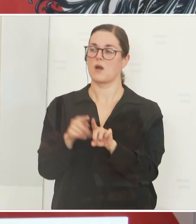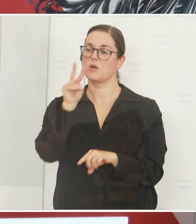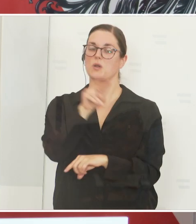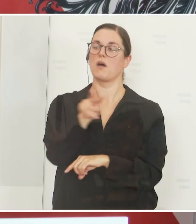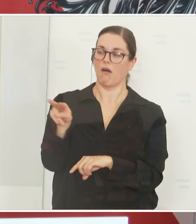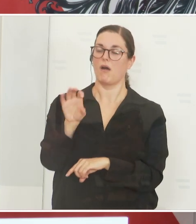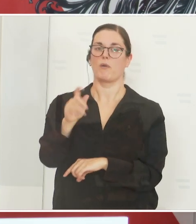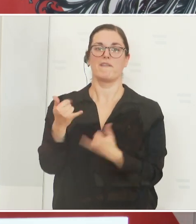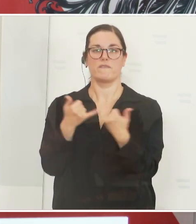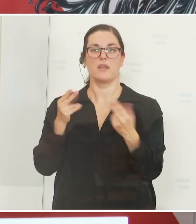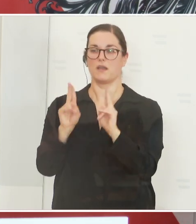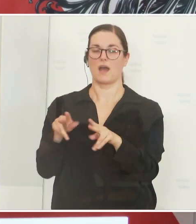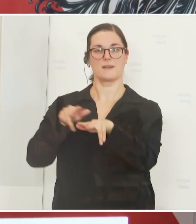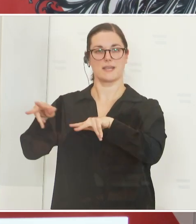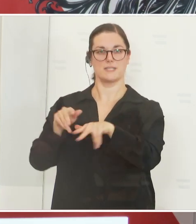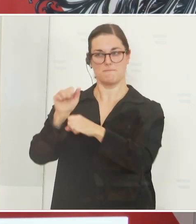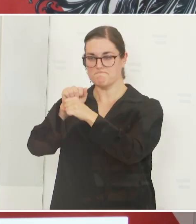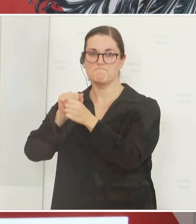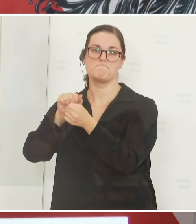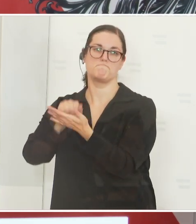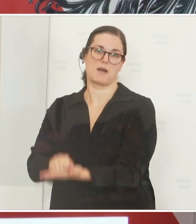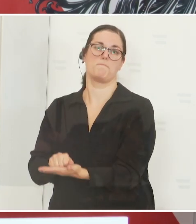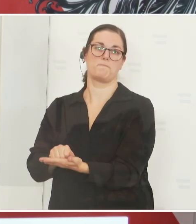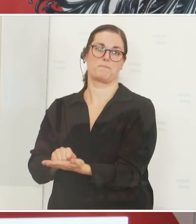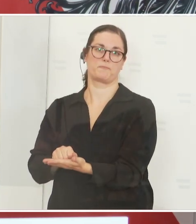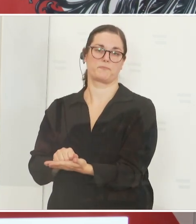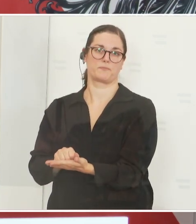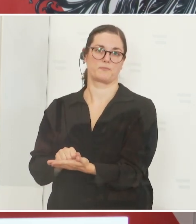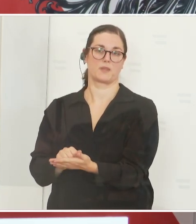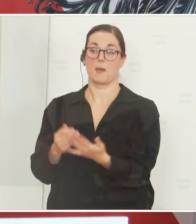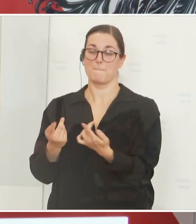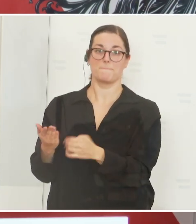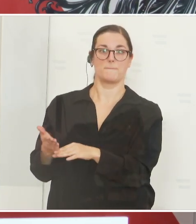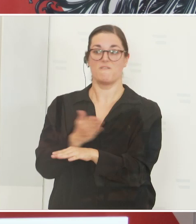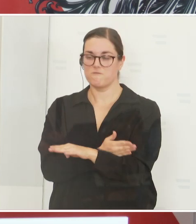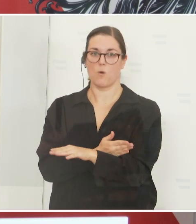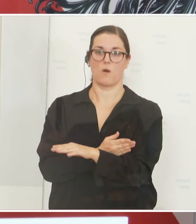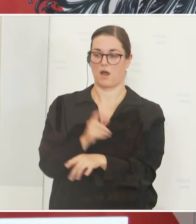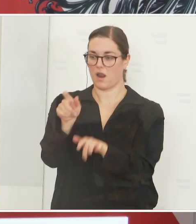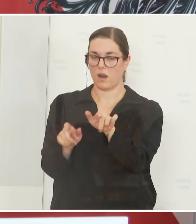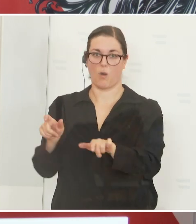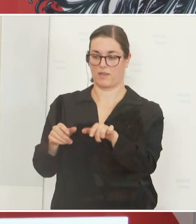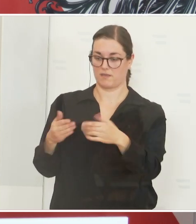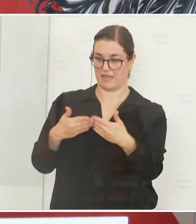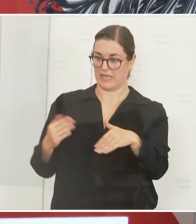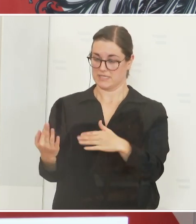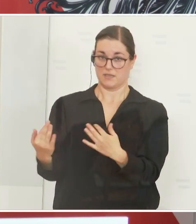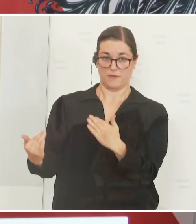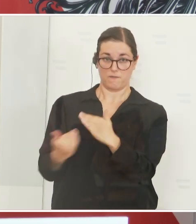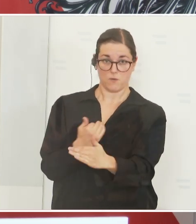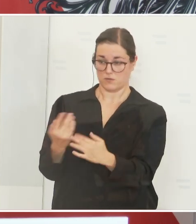border control and react upstream before the people arrive at the border, deceived by human